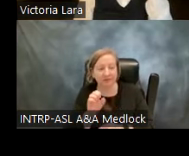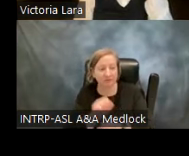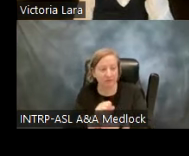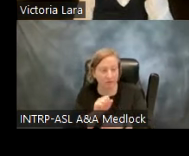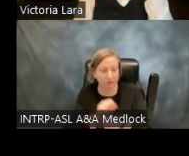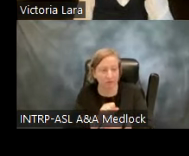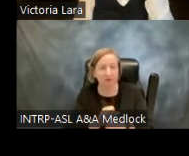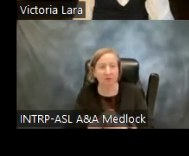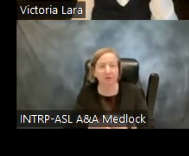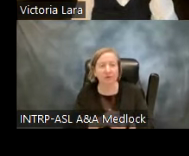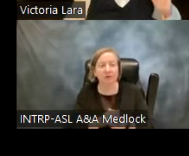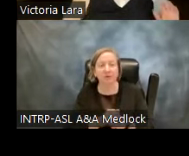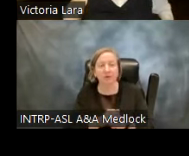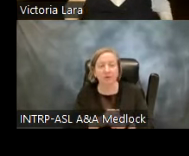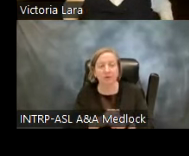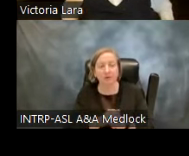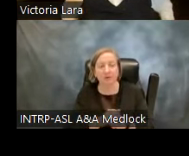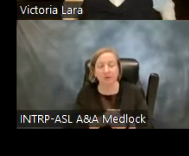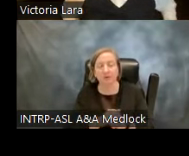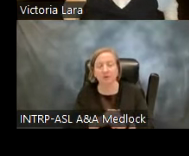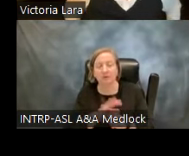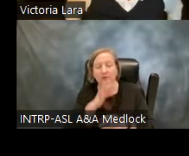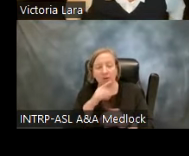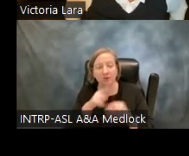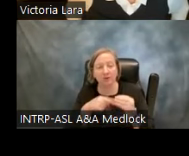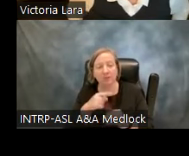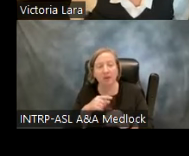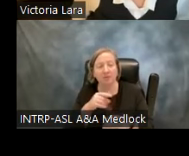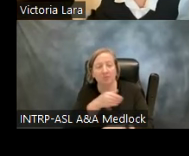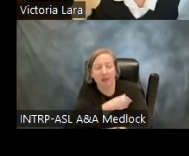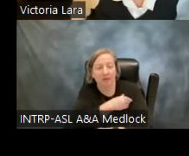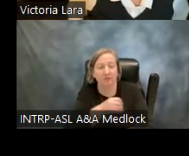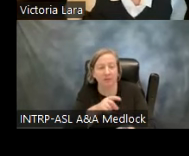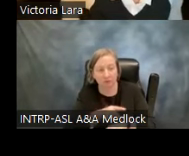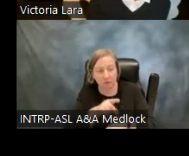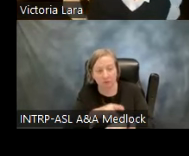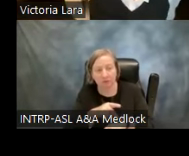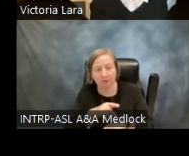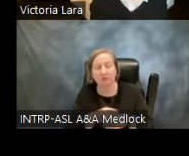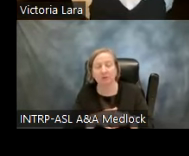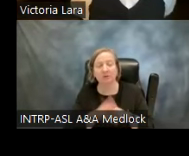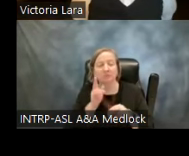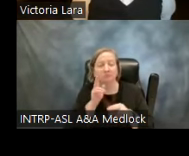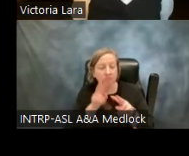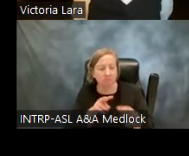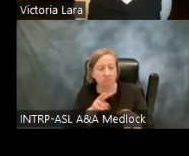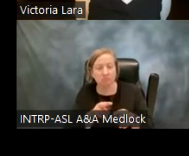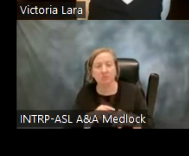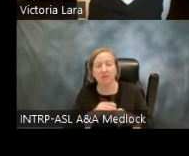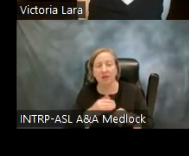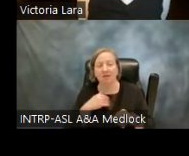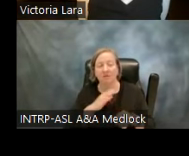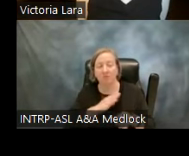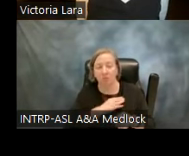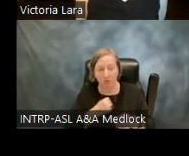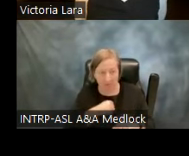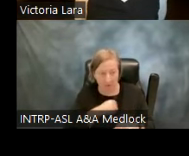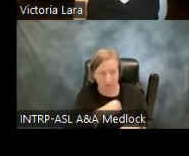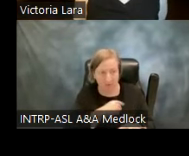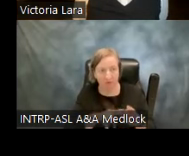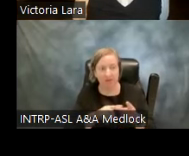in the middle of talking about powers and duties, but just to kind of look ahead, there's board membership, how they're